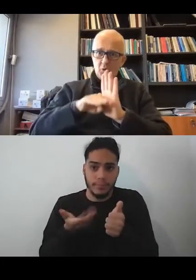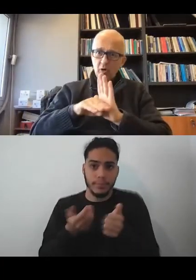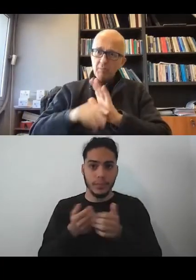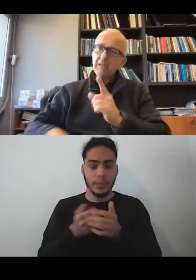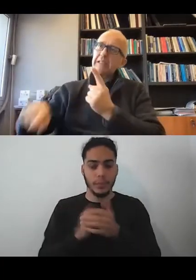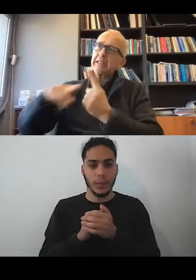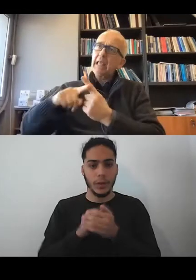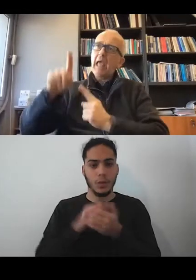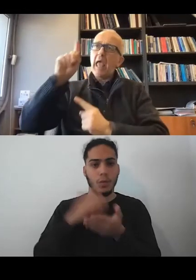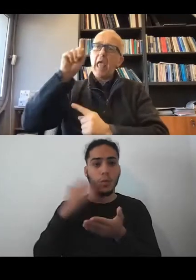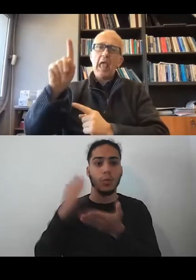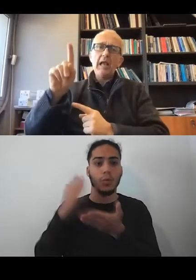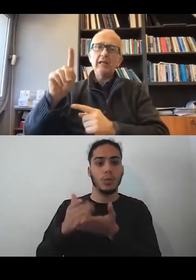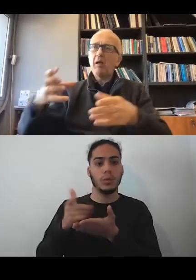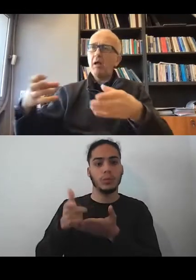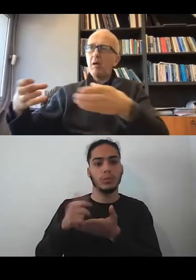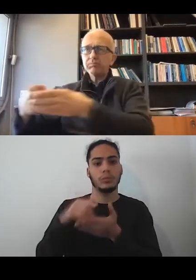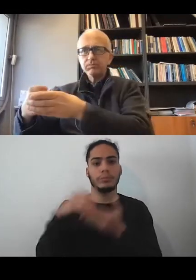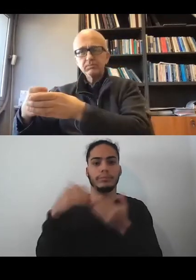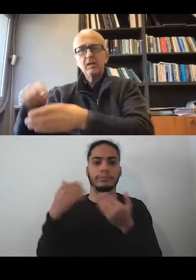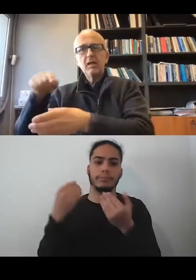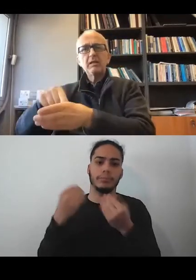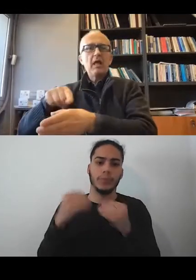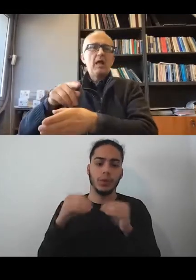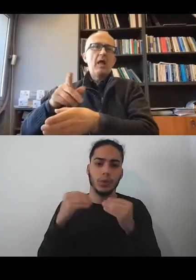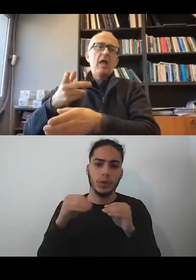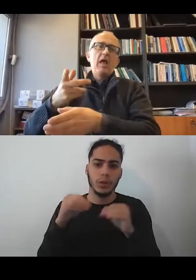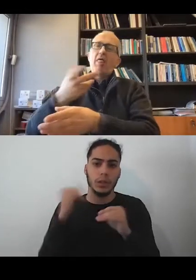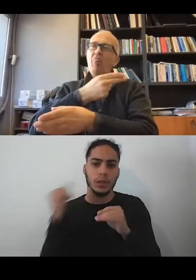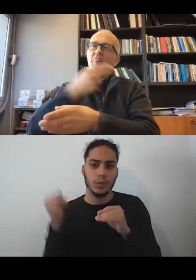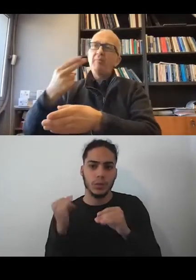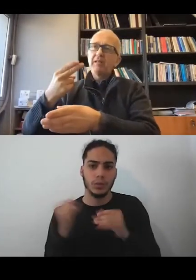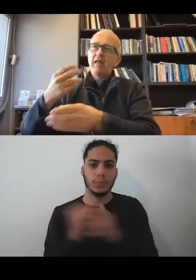one primary education institute.